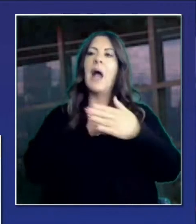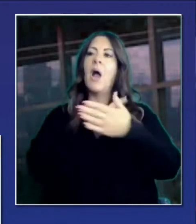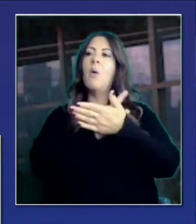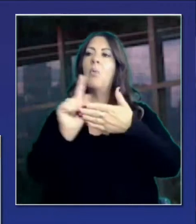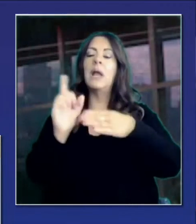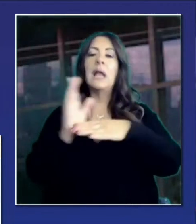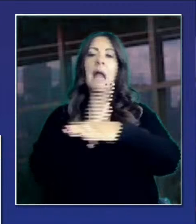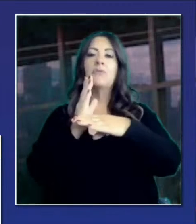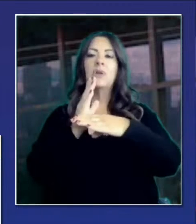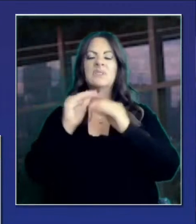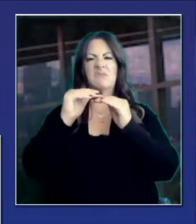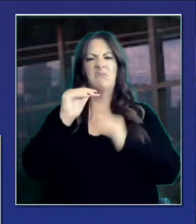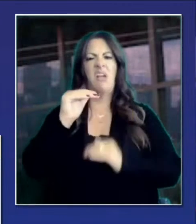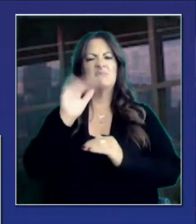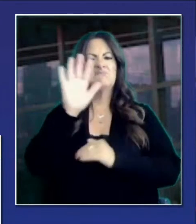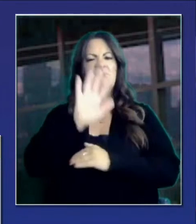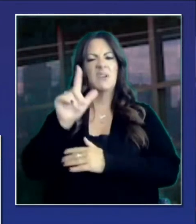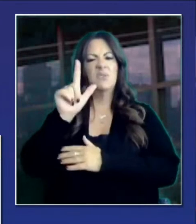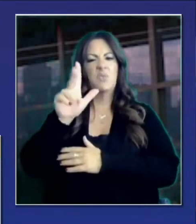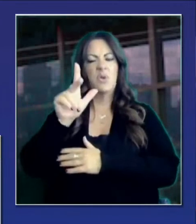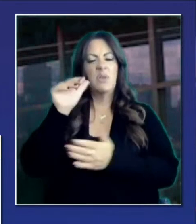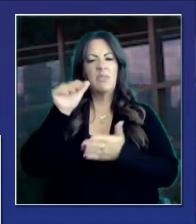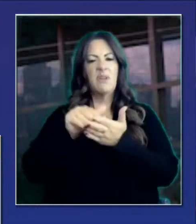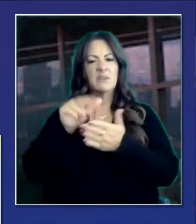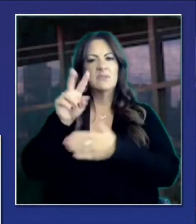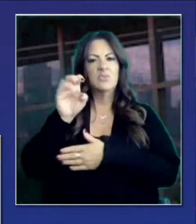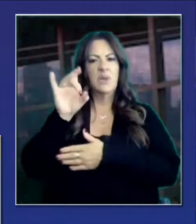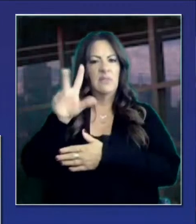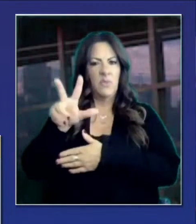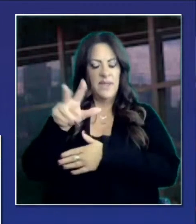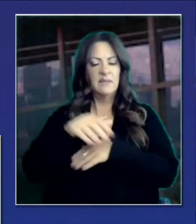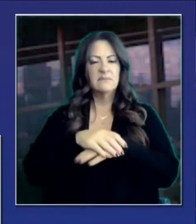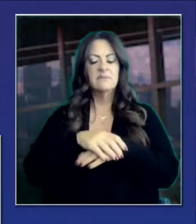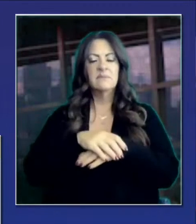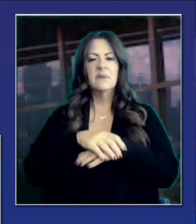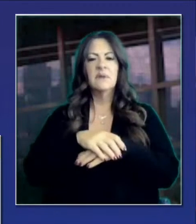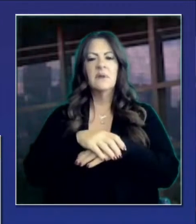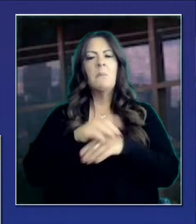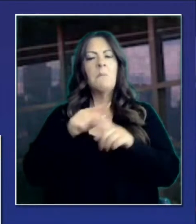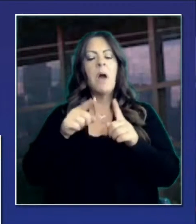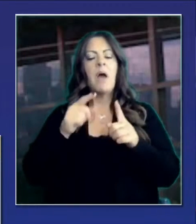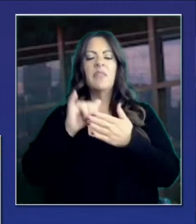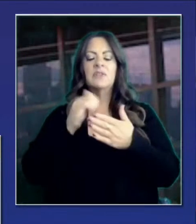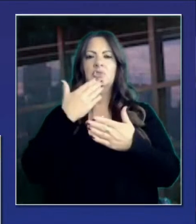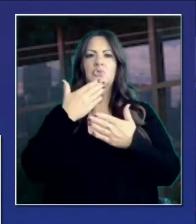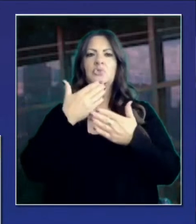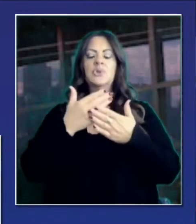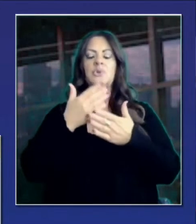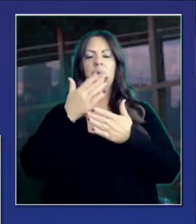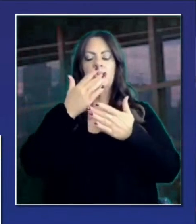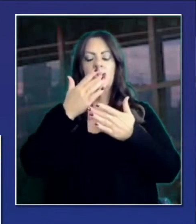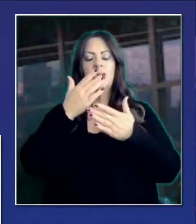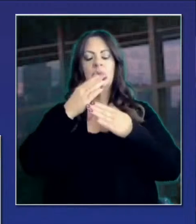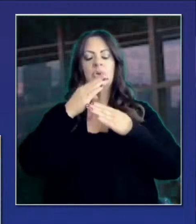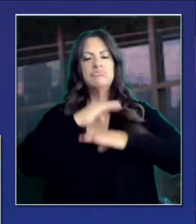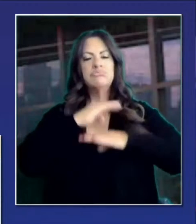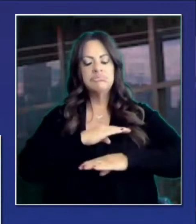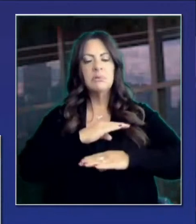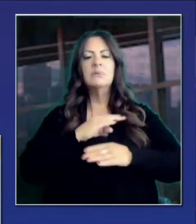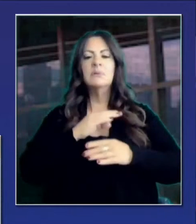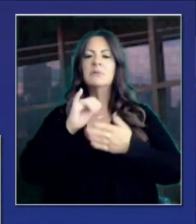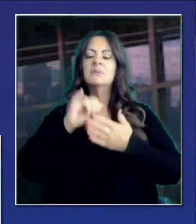upon the 400,000+ total tests, not surprisingly. But the encouraging sign is that 7-day average down to